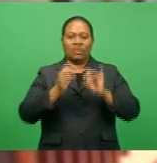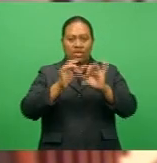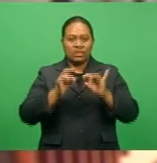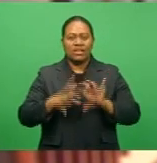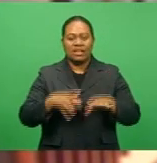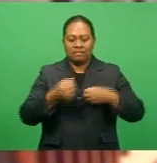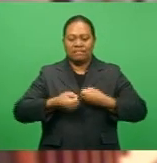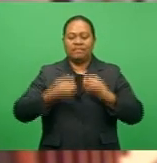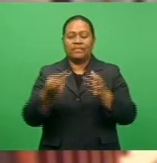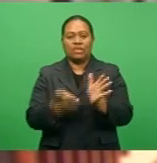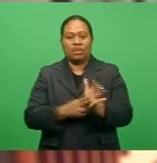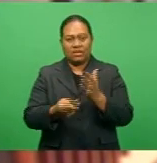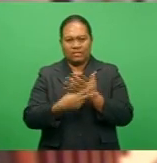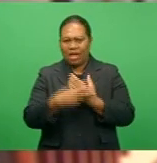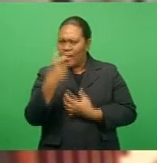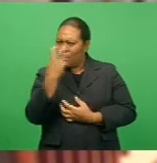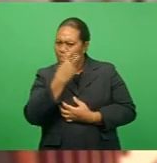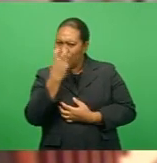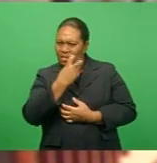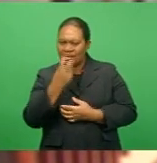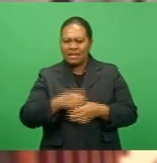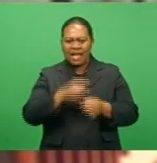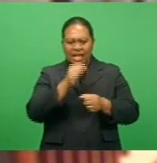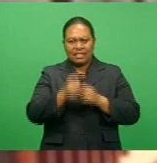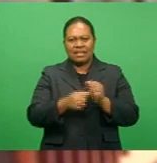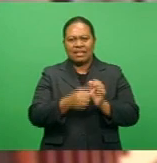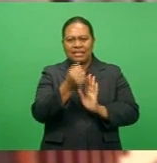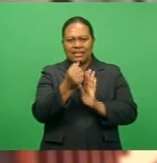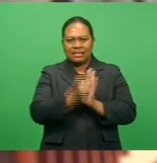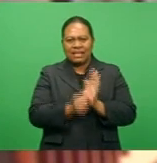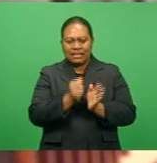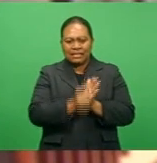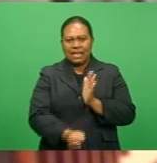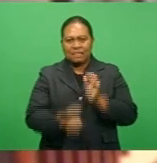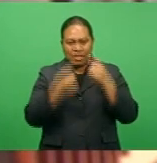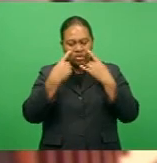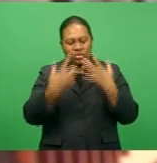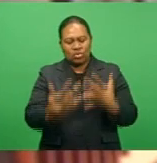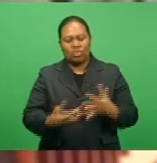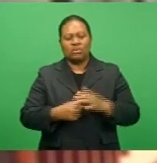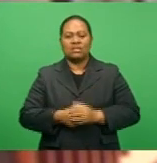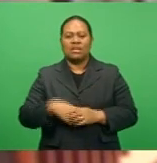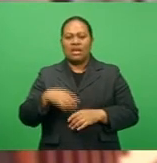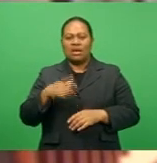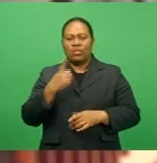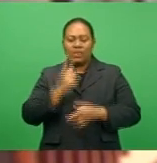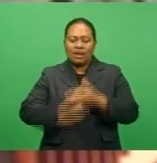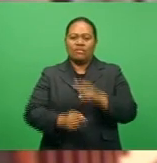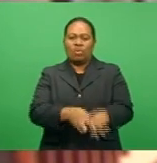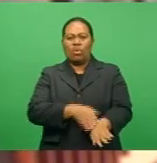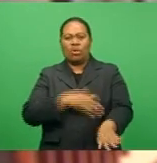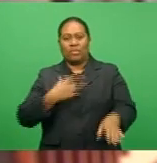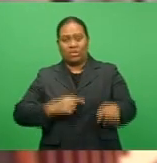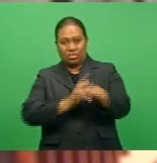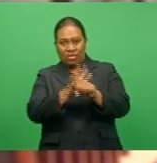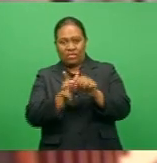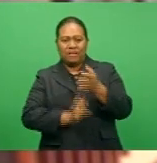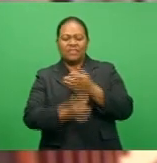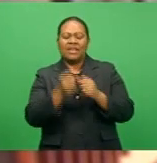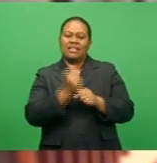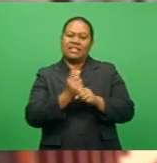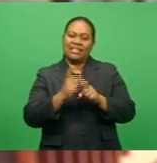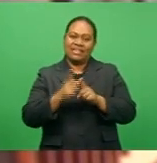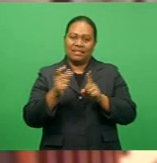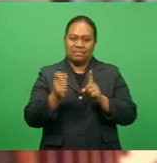its November monetary policy statement, saying the coronavirus pandemic will have long-lasting effects and that their GDP is unlikely